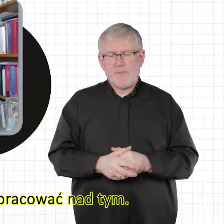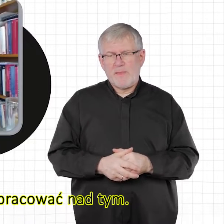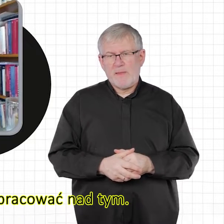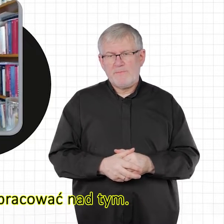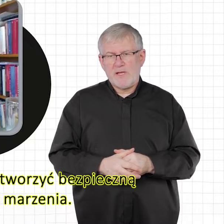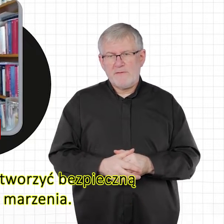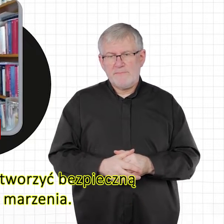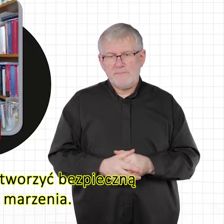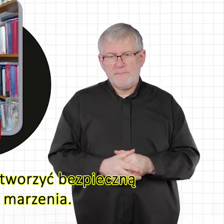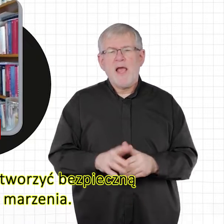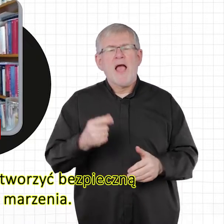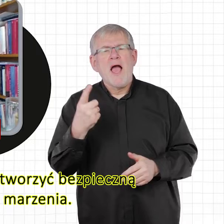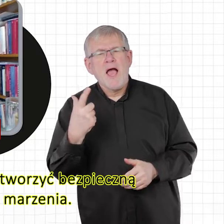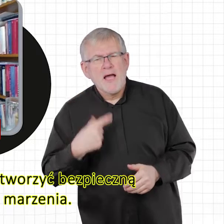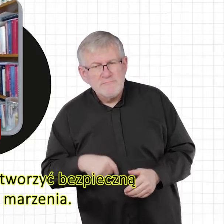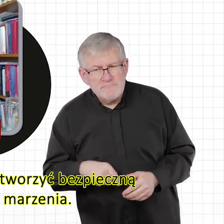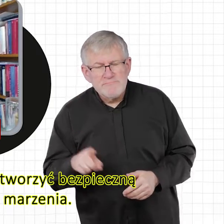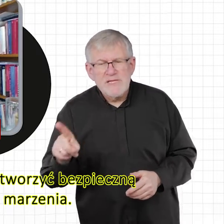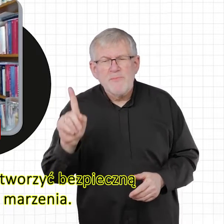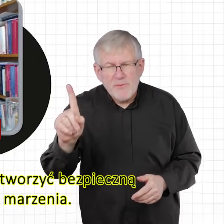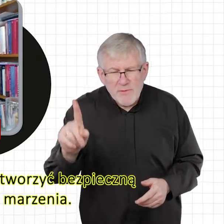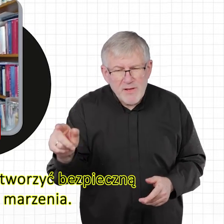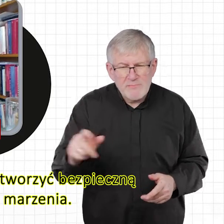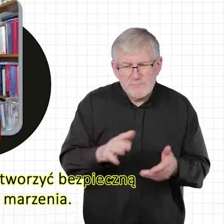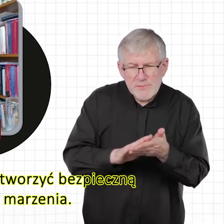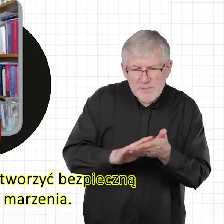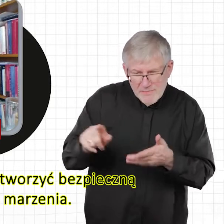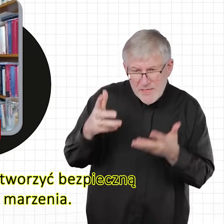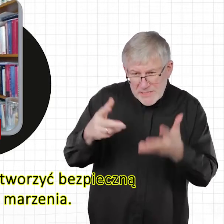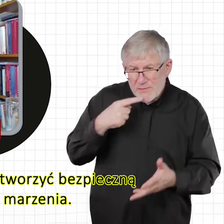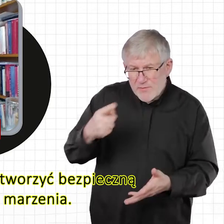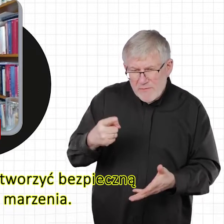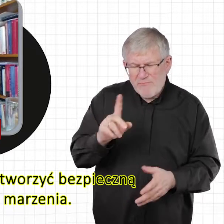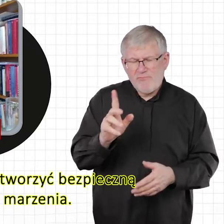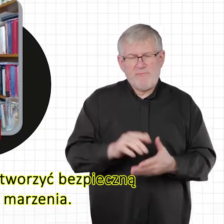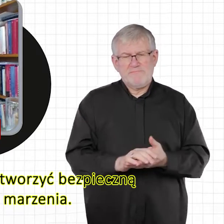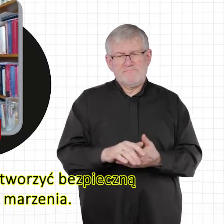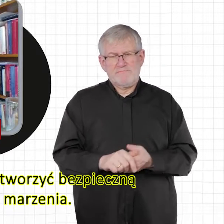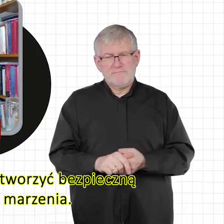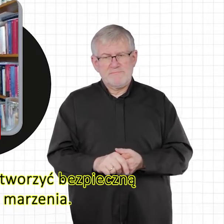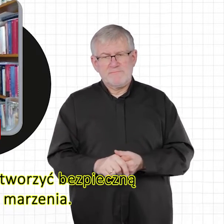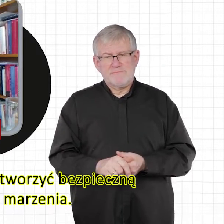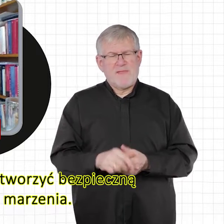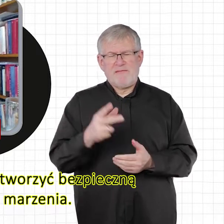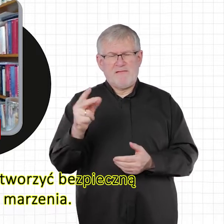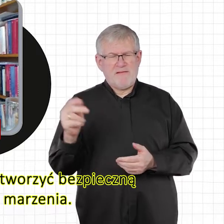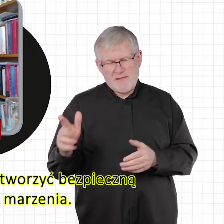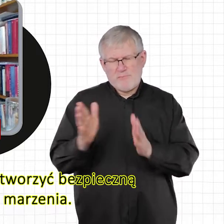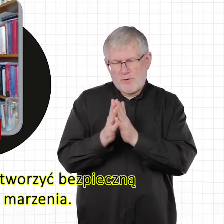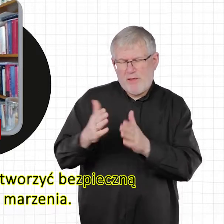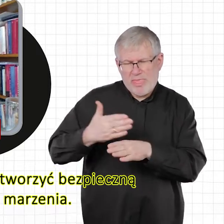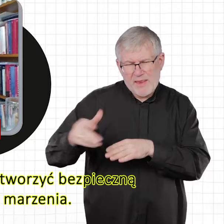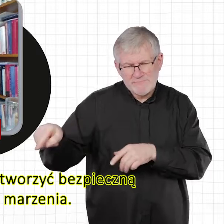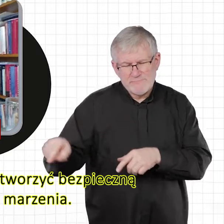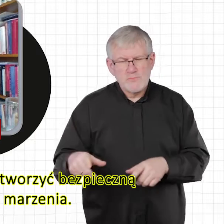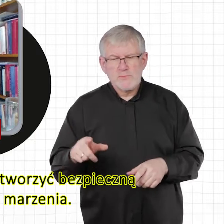working towards that. So every school is supposed to be thinking about always making the